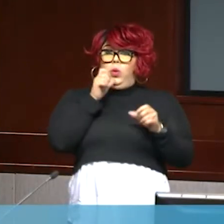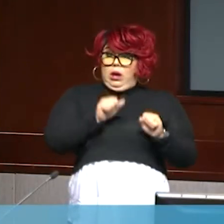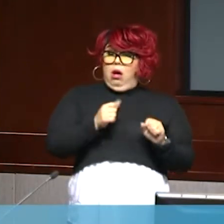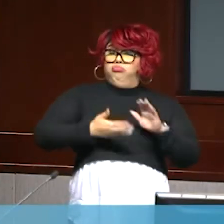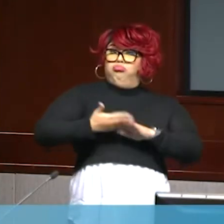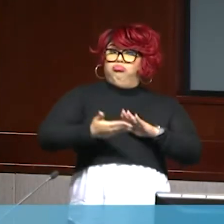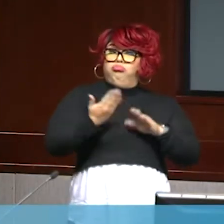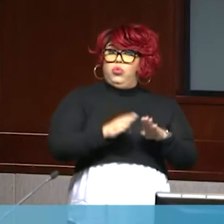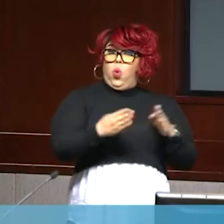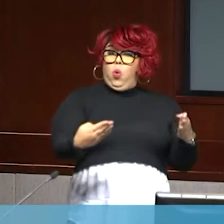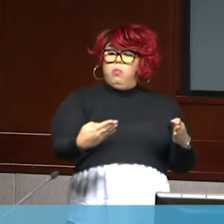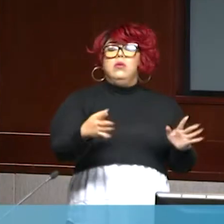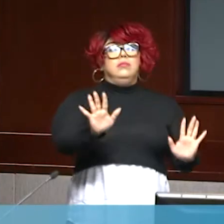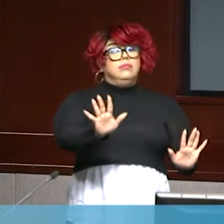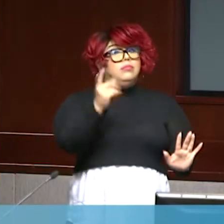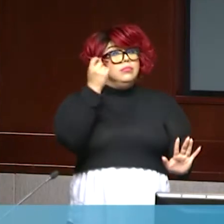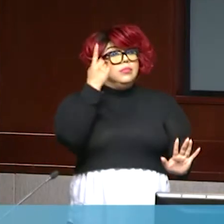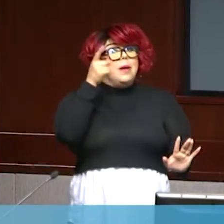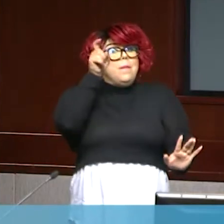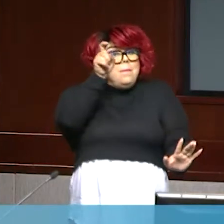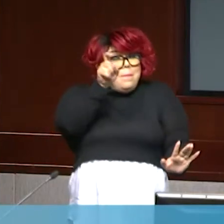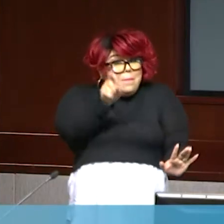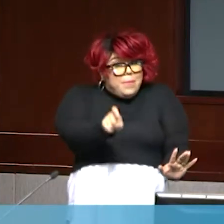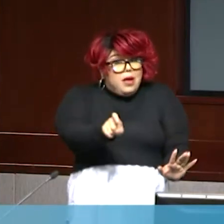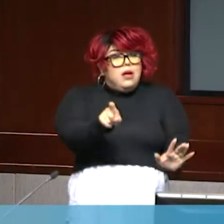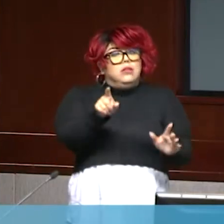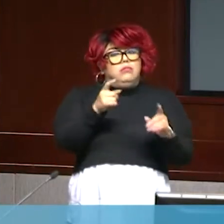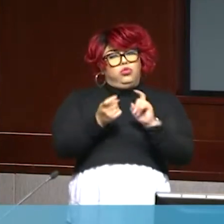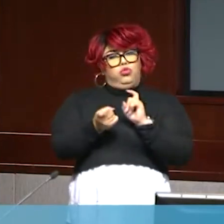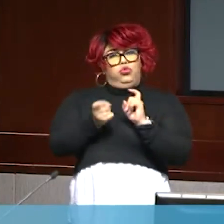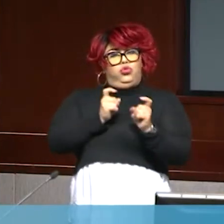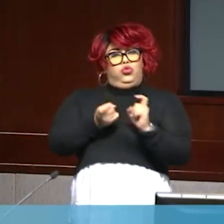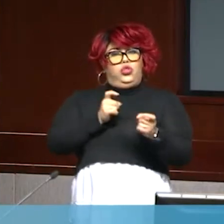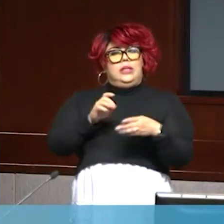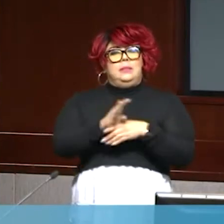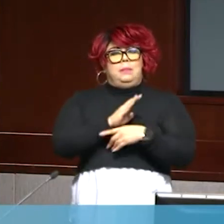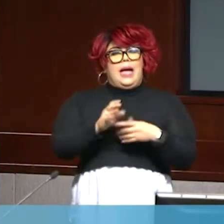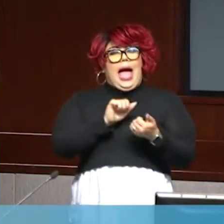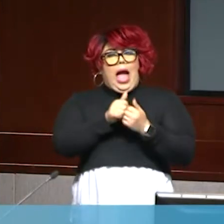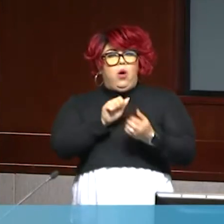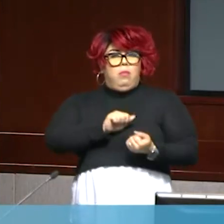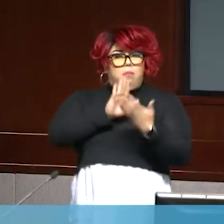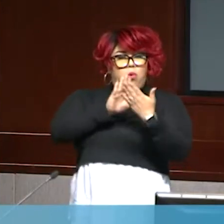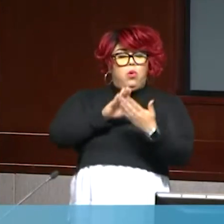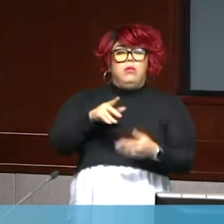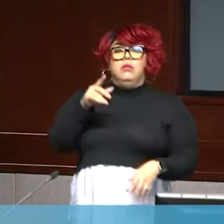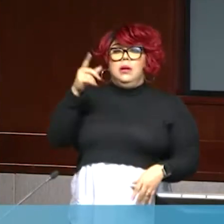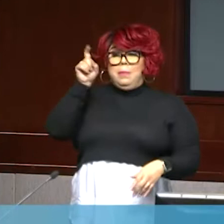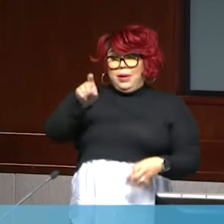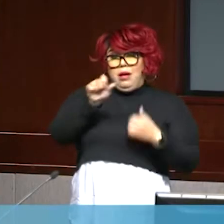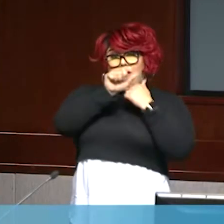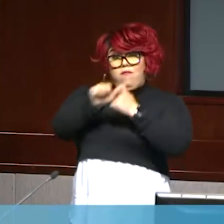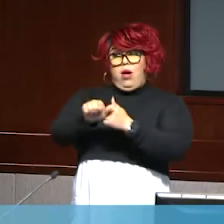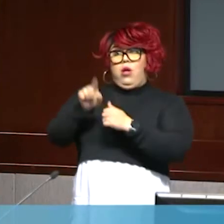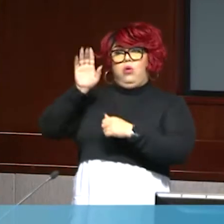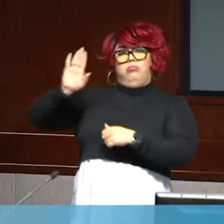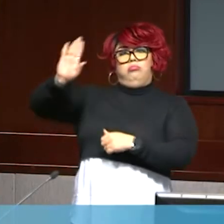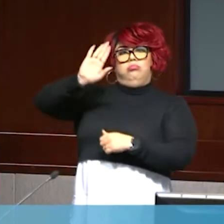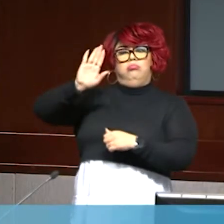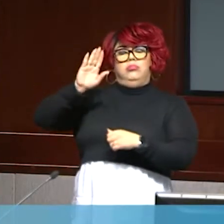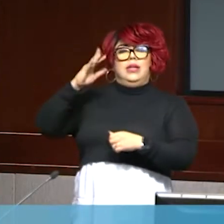now must be doing so with adaptations and be doing so under state public health